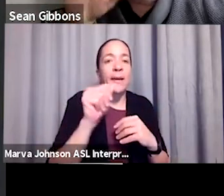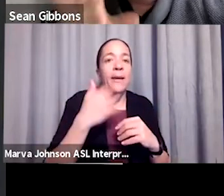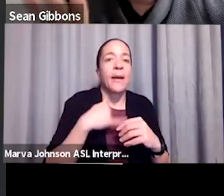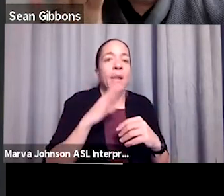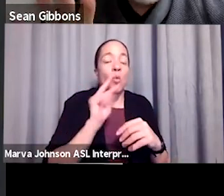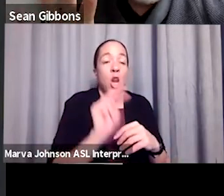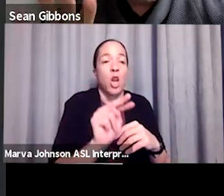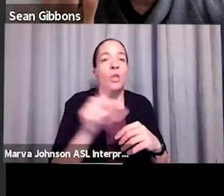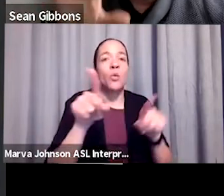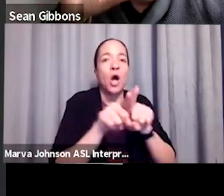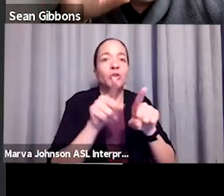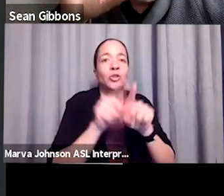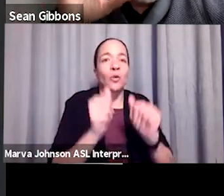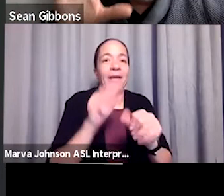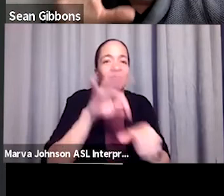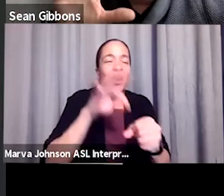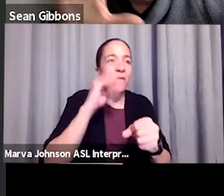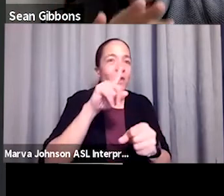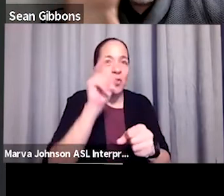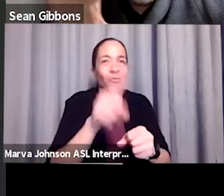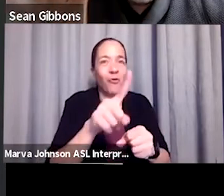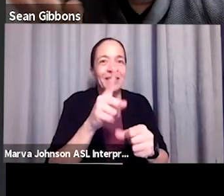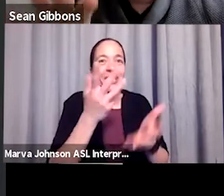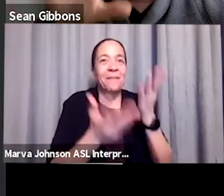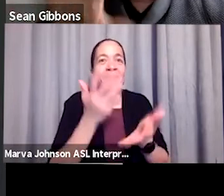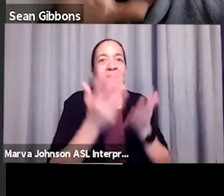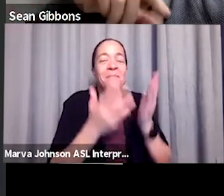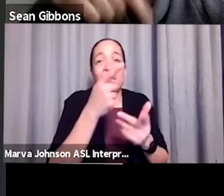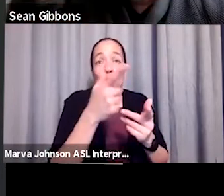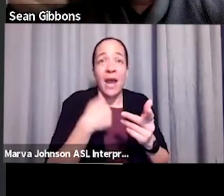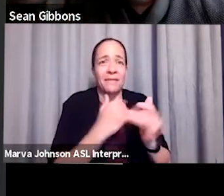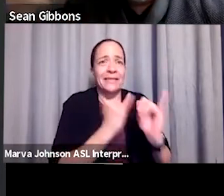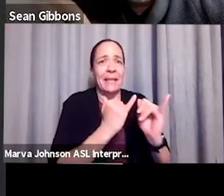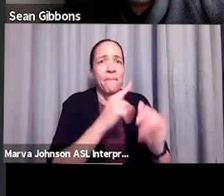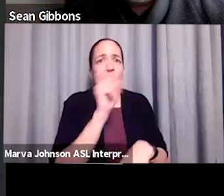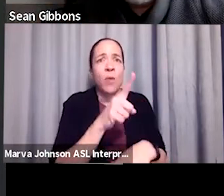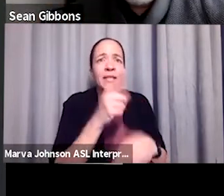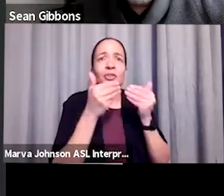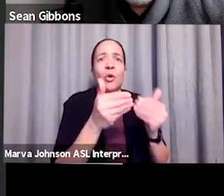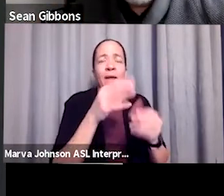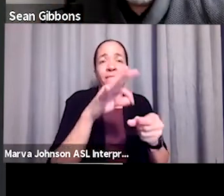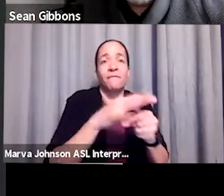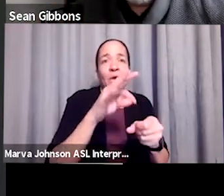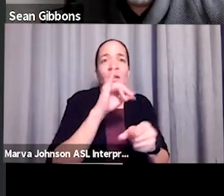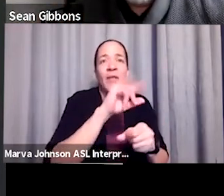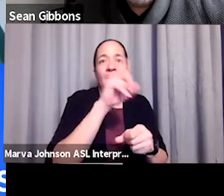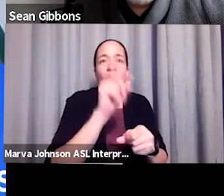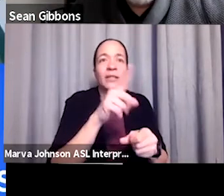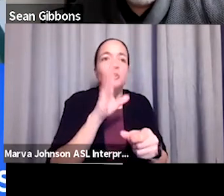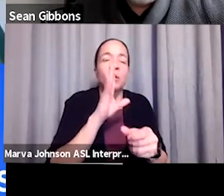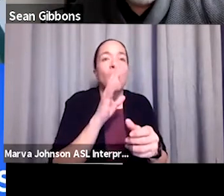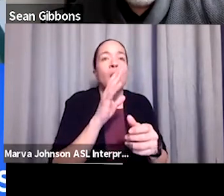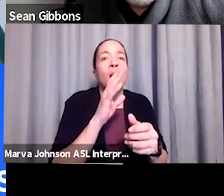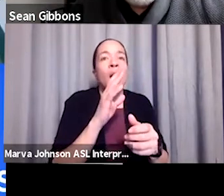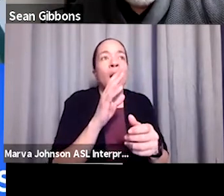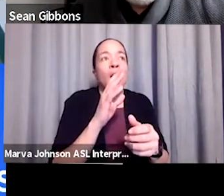You can also vote for questions to make sure that maybe you have a similar question to somebody else. If you see it, go ahead and vote for it. That'll help us make sure we get to the ones that are most